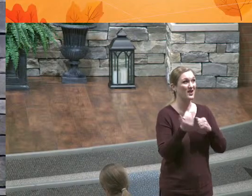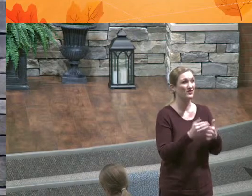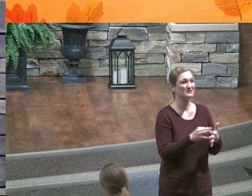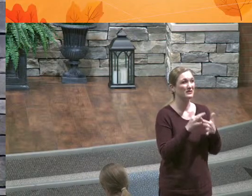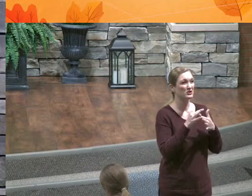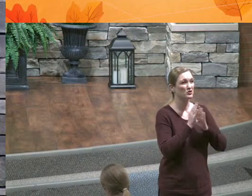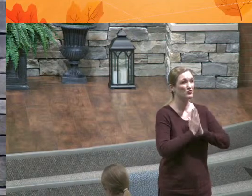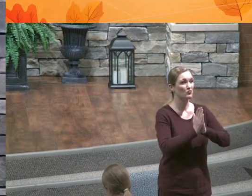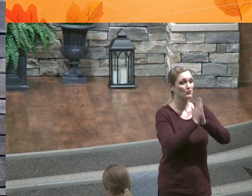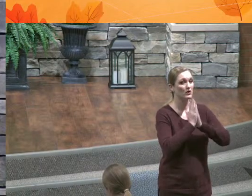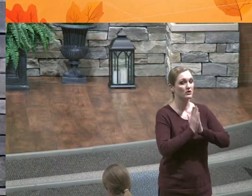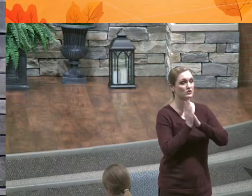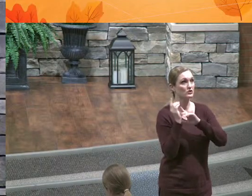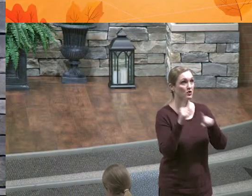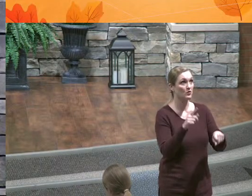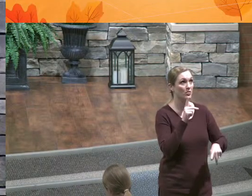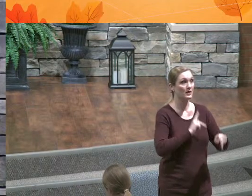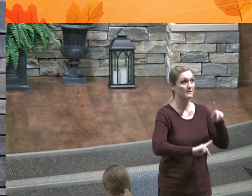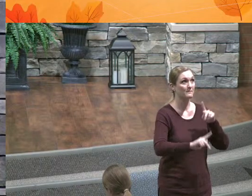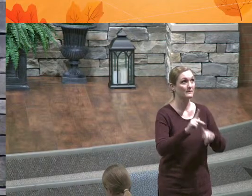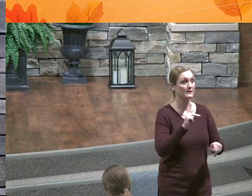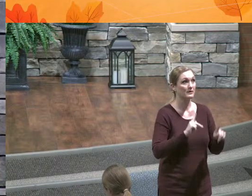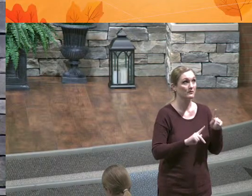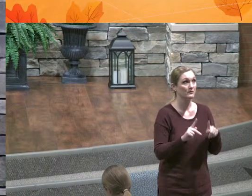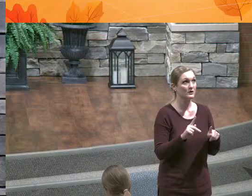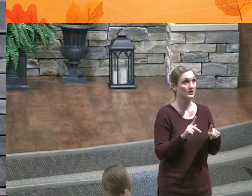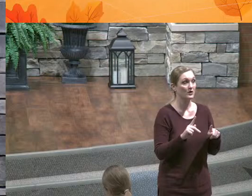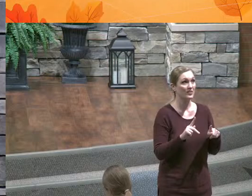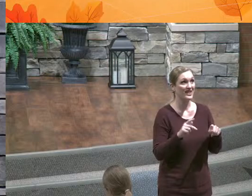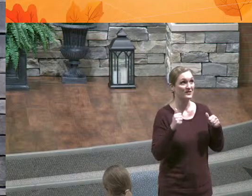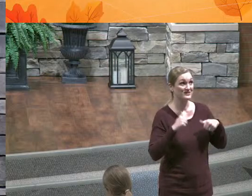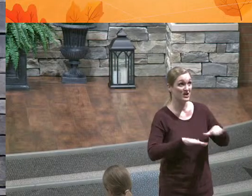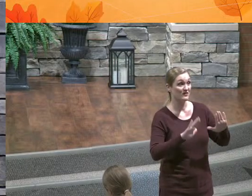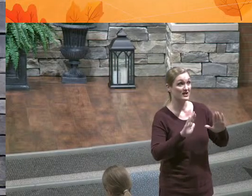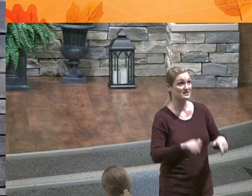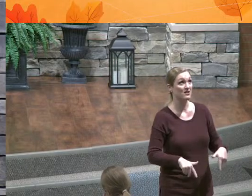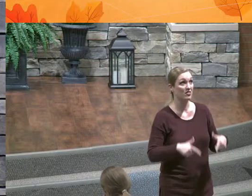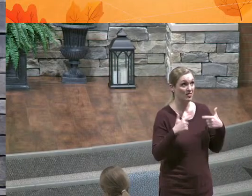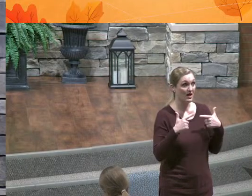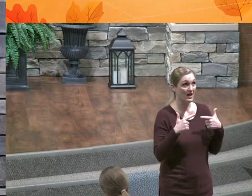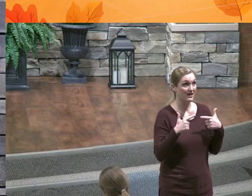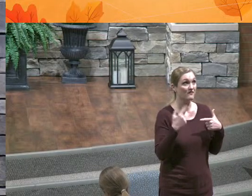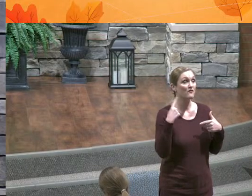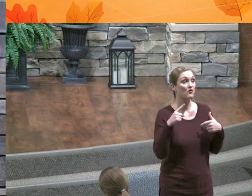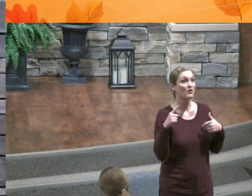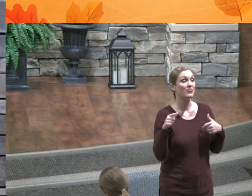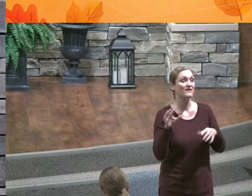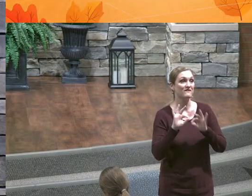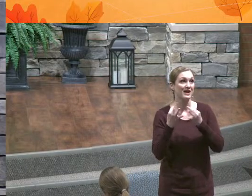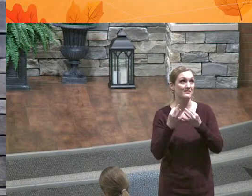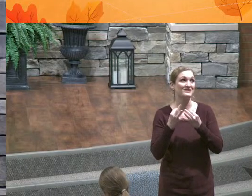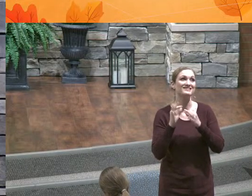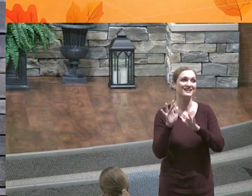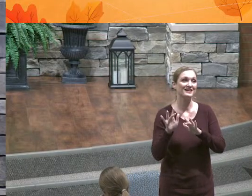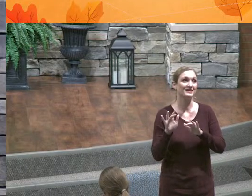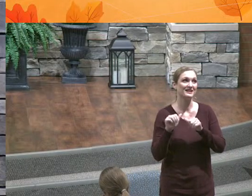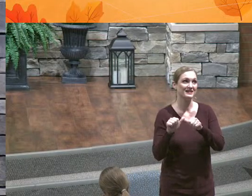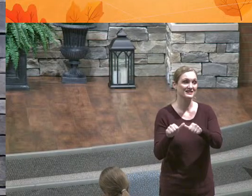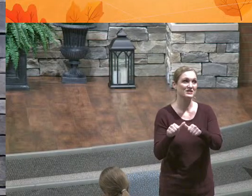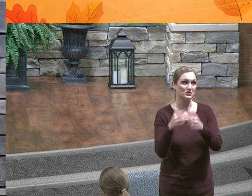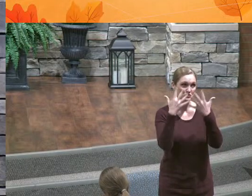Our special prayers go to those that have paid the ultimate sacrifice, to them and their families who continue to